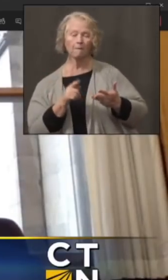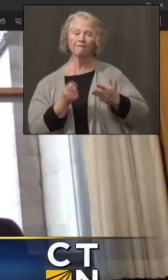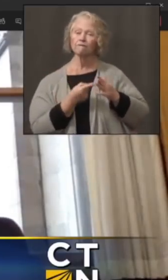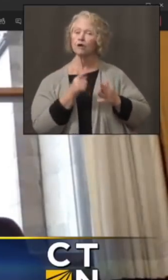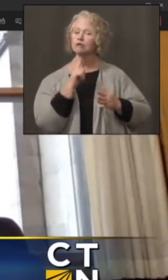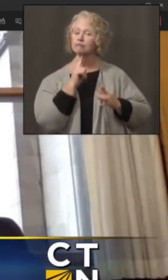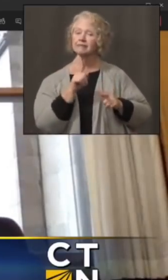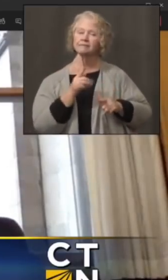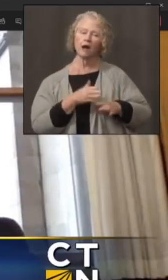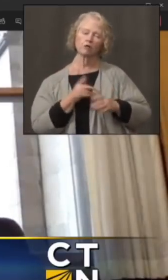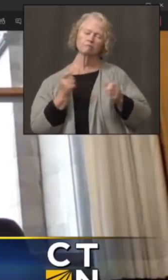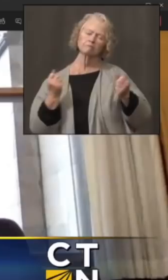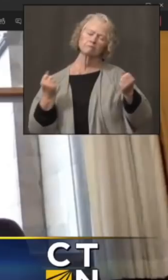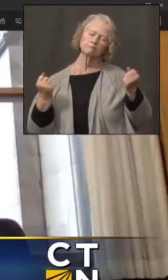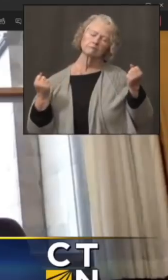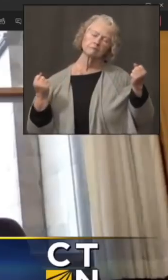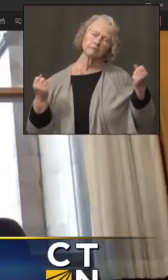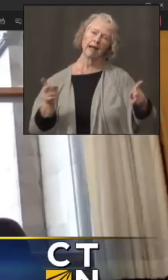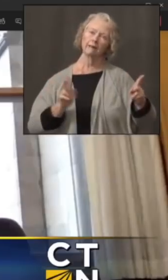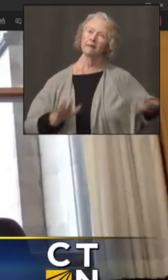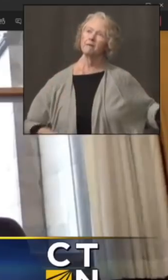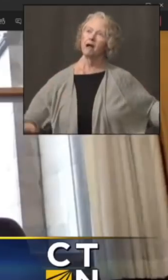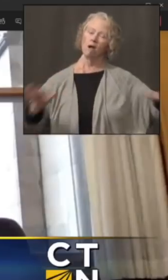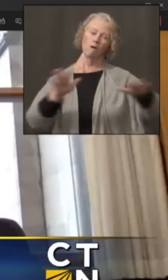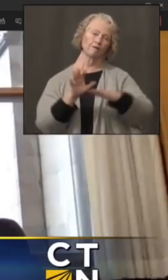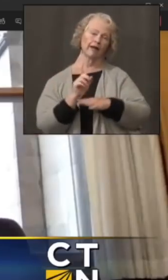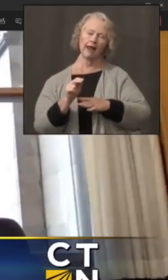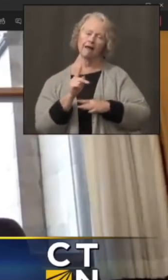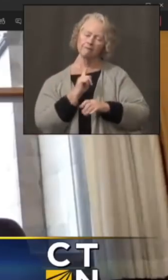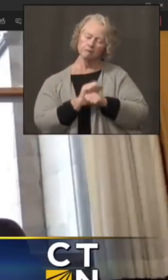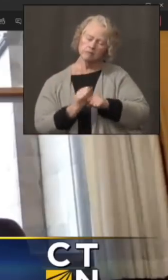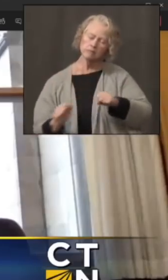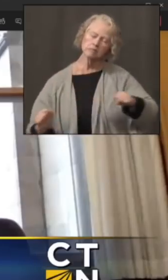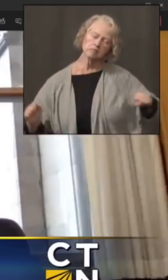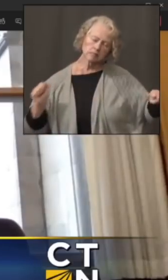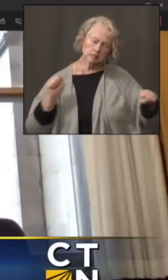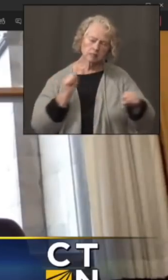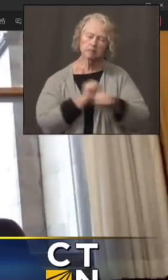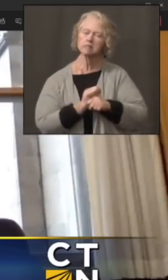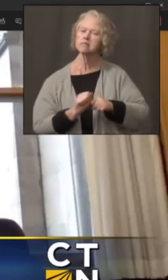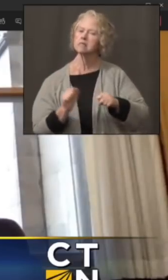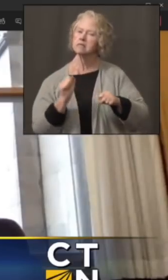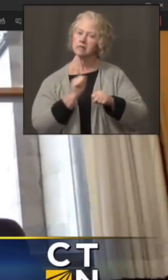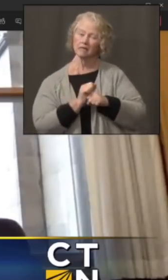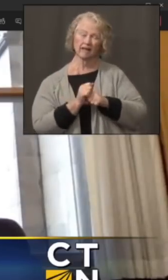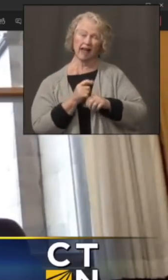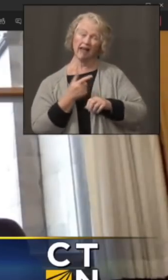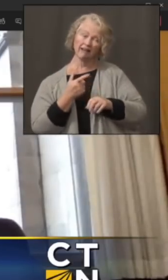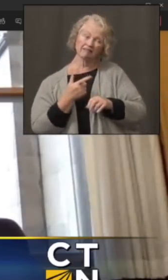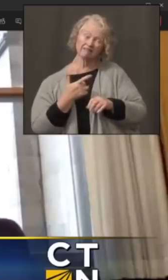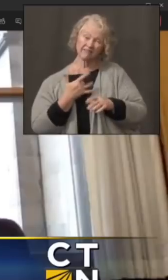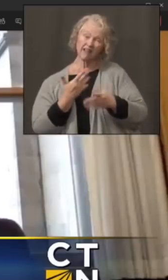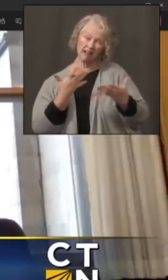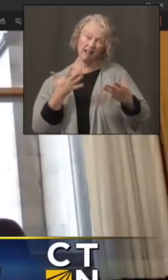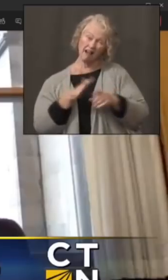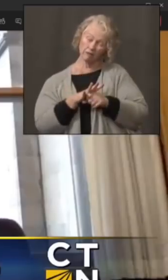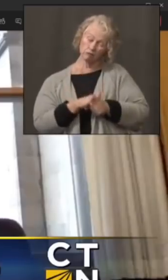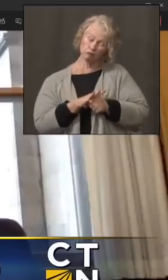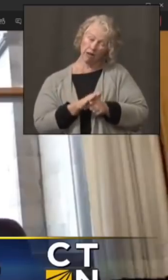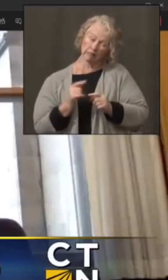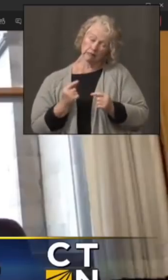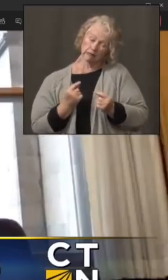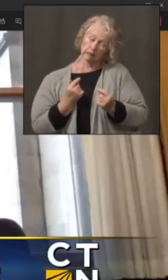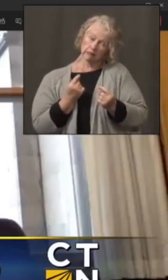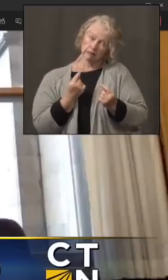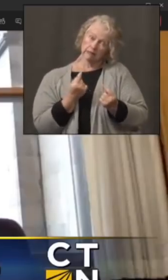There's a lot of people out there across this state that have been working incredibly hard under very stressful circumstances for a long time. And now, as we